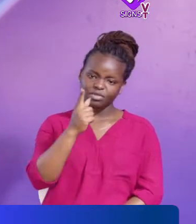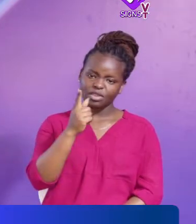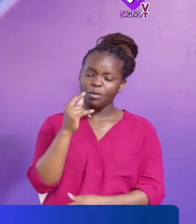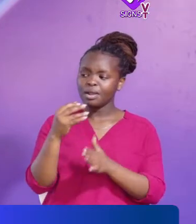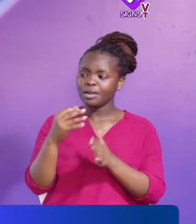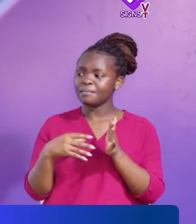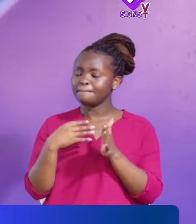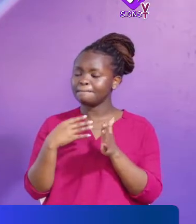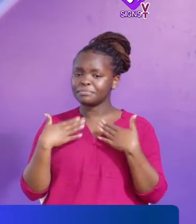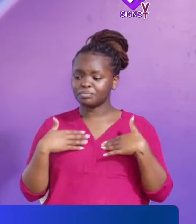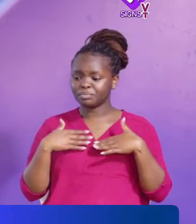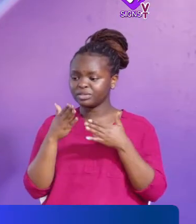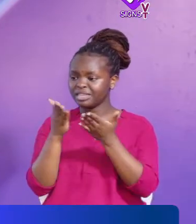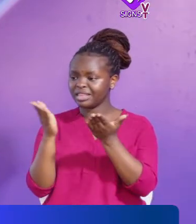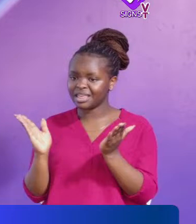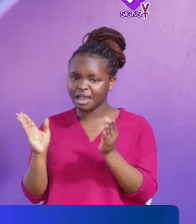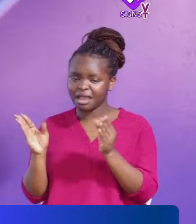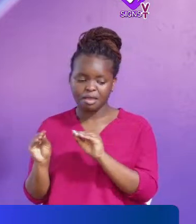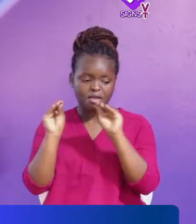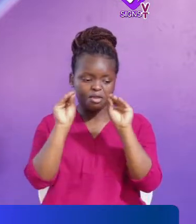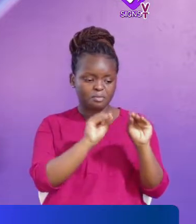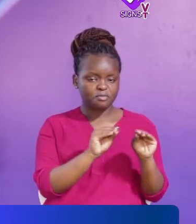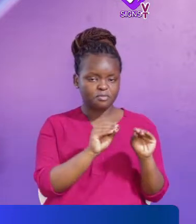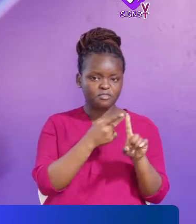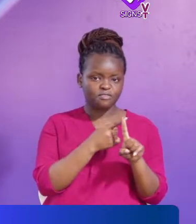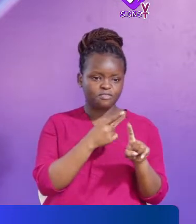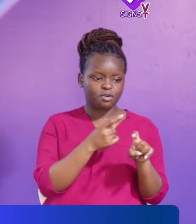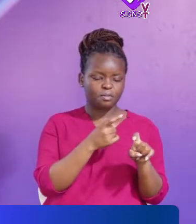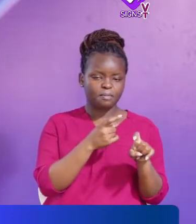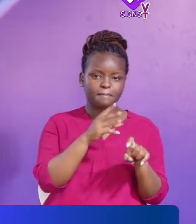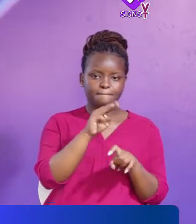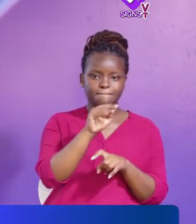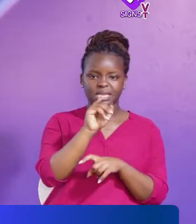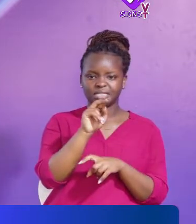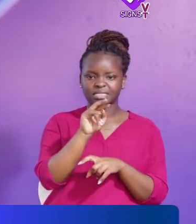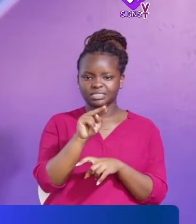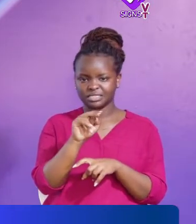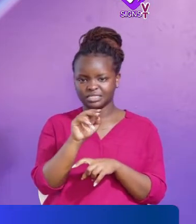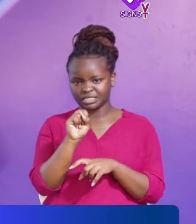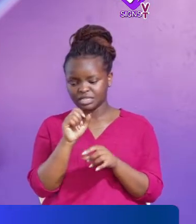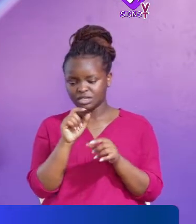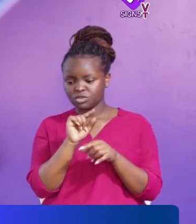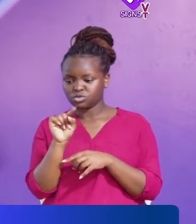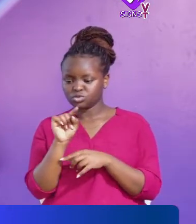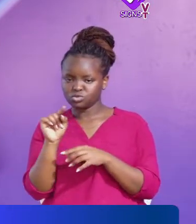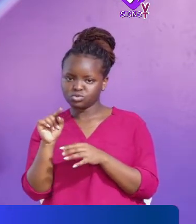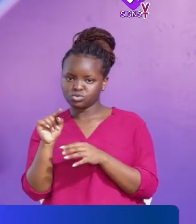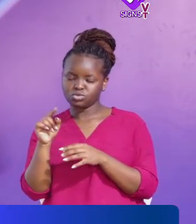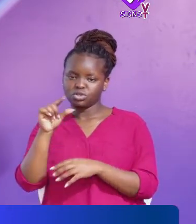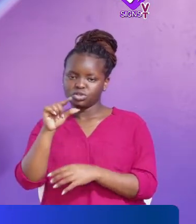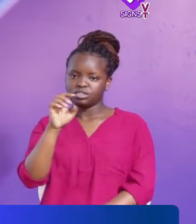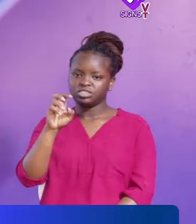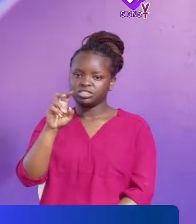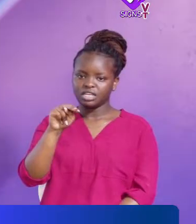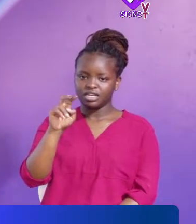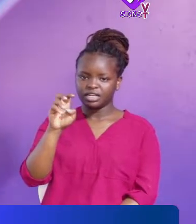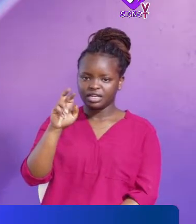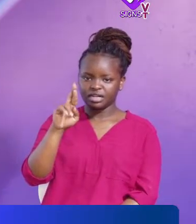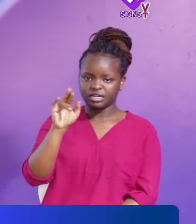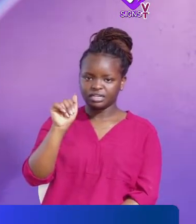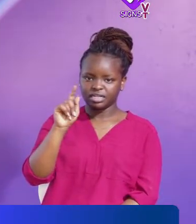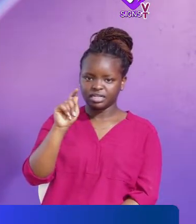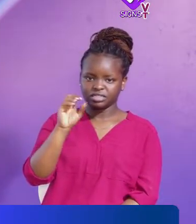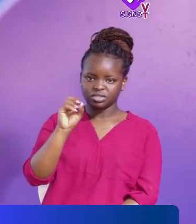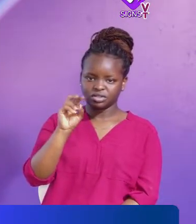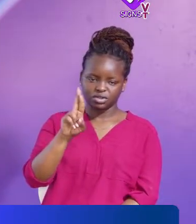there. They move from mains to generator. Yeah. And they consume a lot of fuel there. Now you're asking